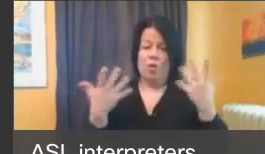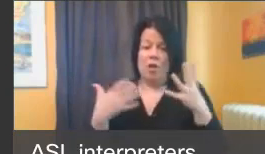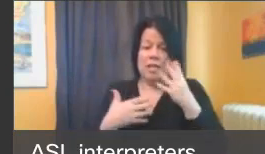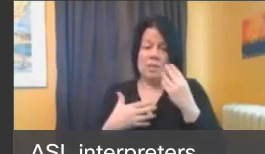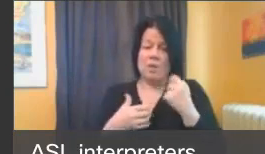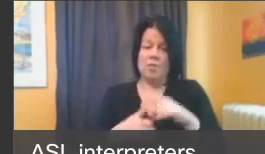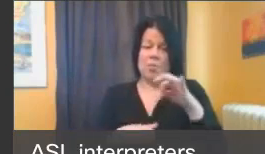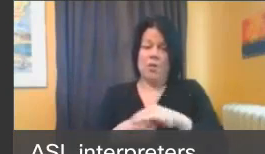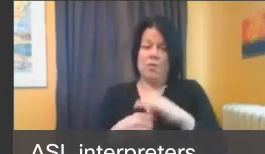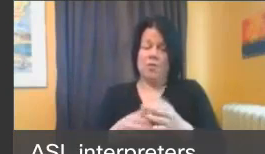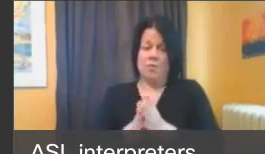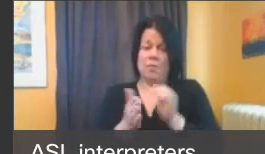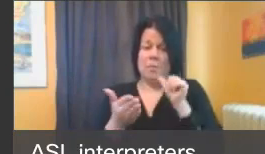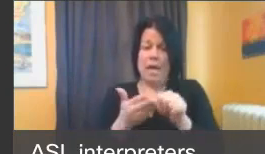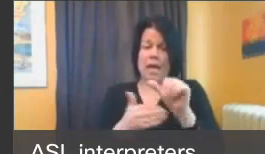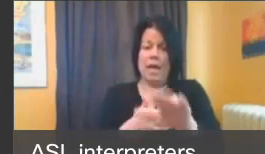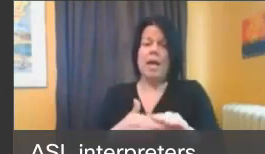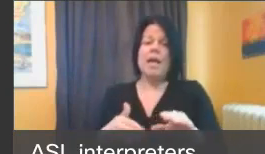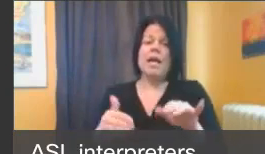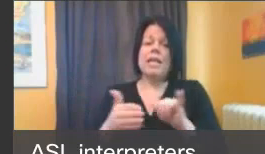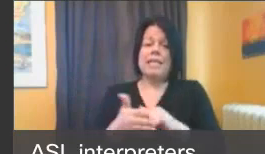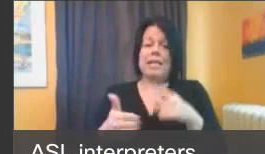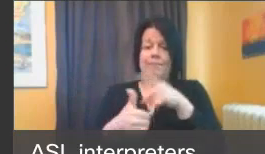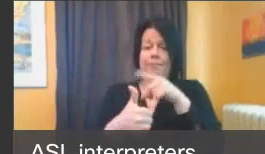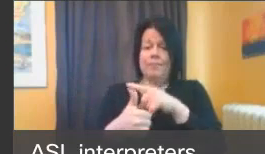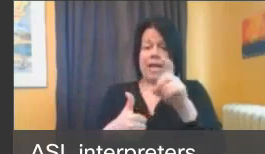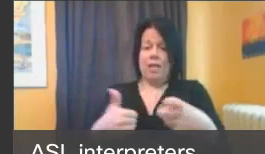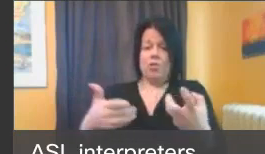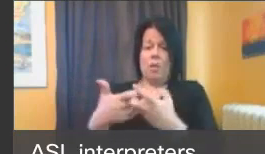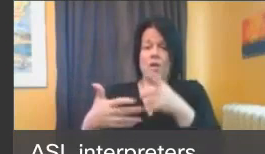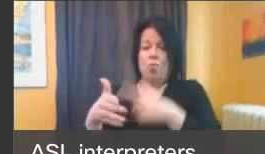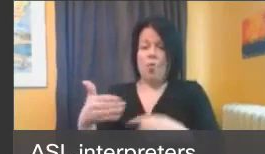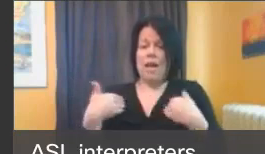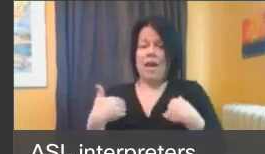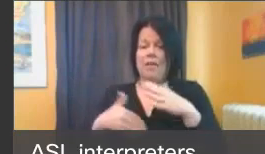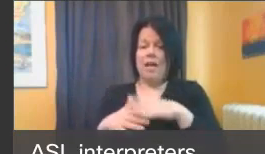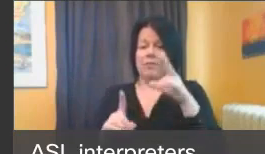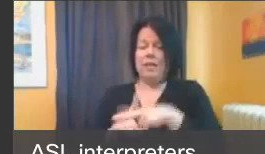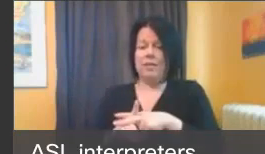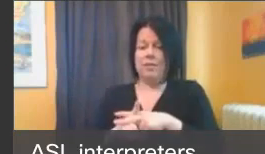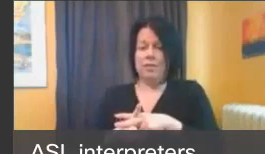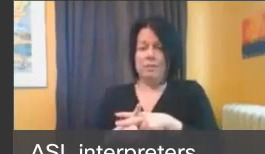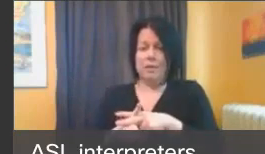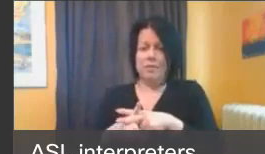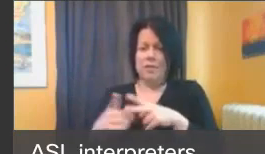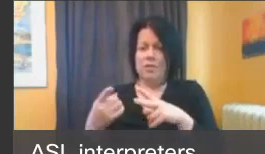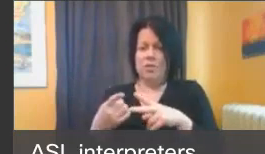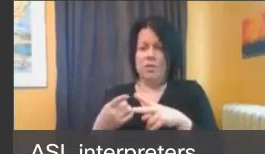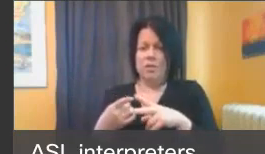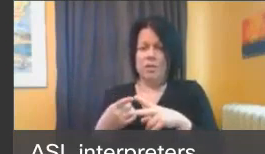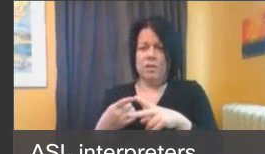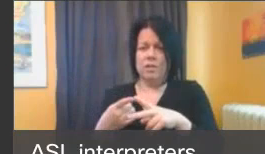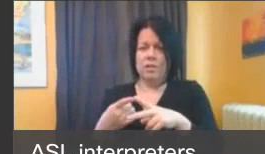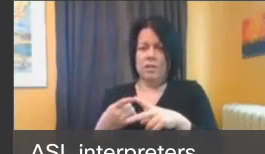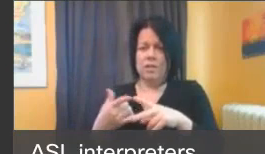requests is that they, it has to match what we have on file. That's one. And in some cases,